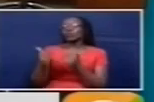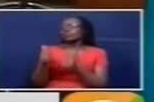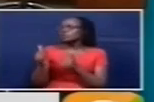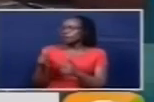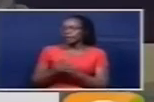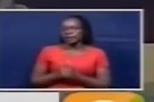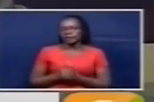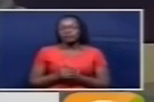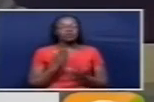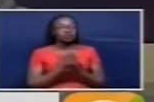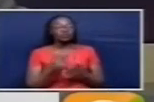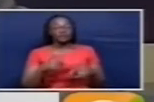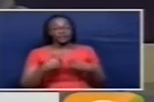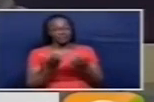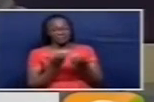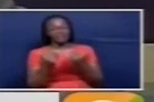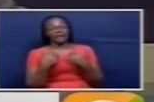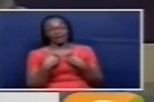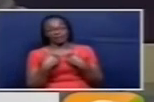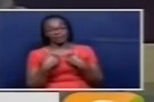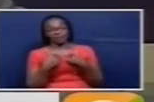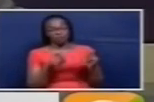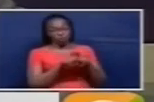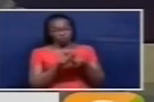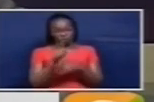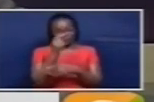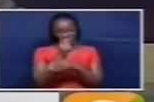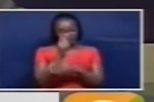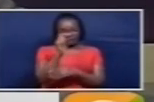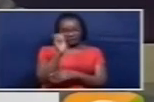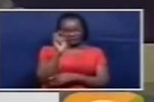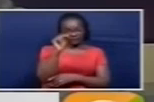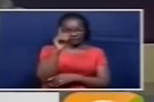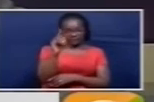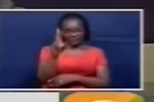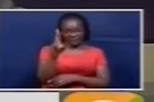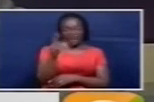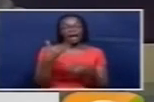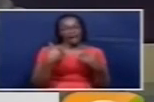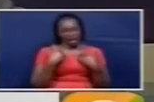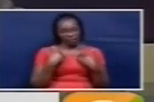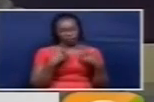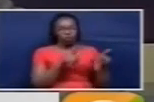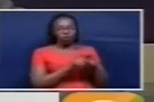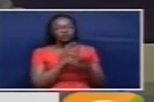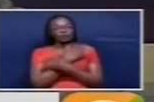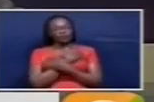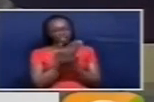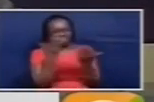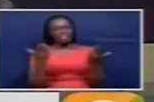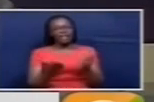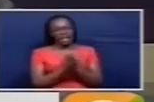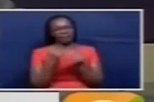companies that I do tenders, and I have friends of goodwill mm-hmm. that also help me in raising my money mm-hmm. and also